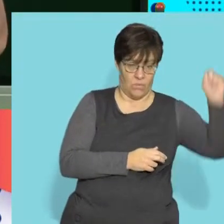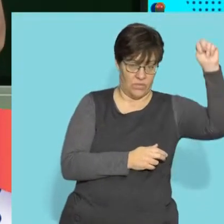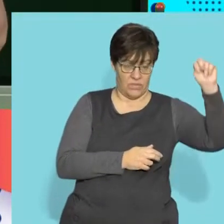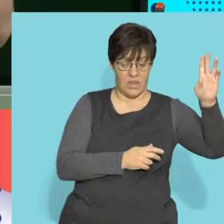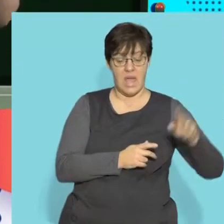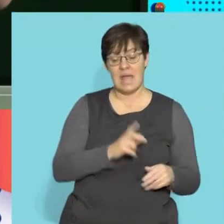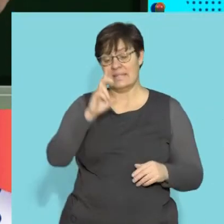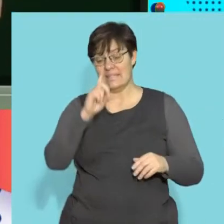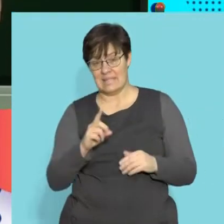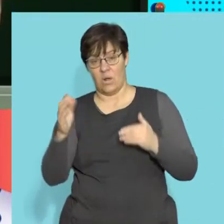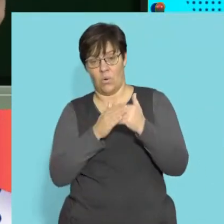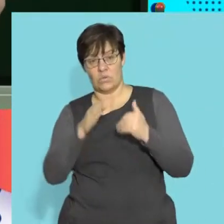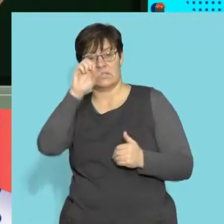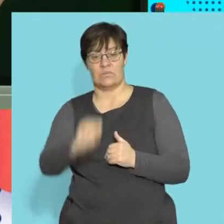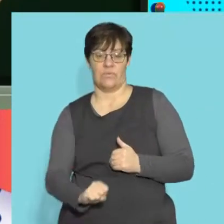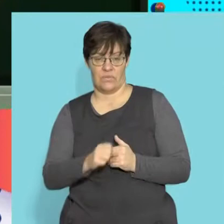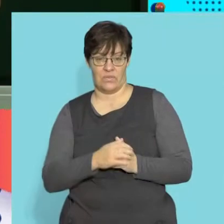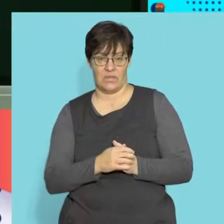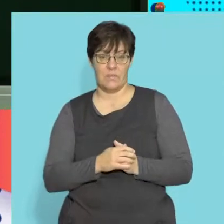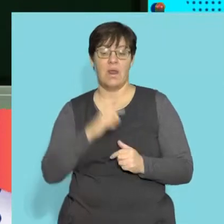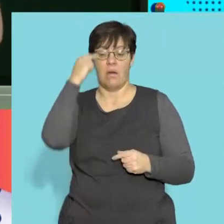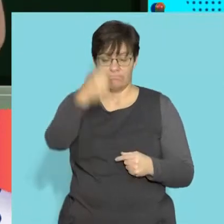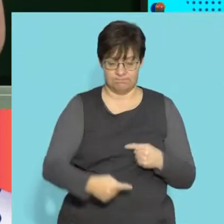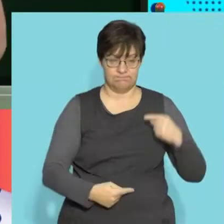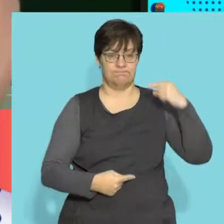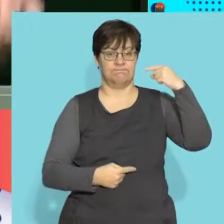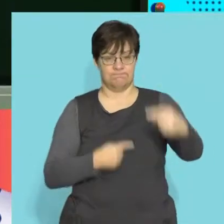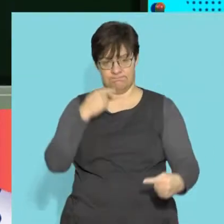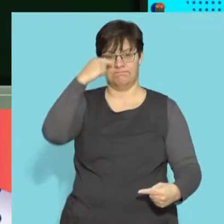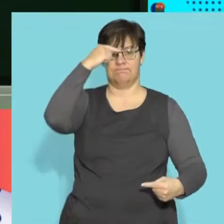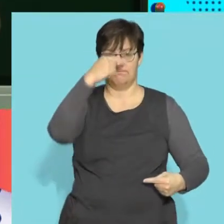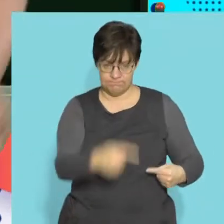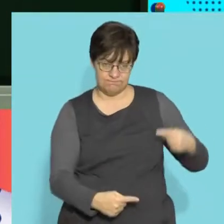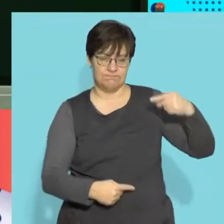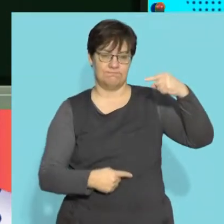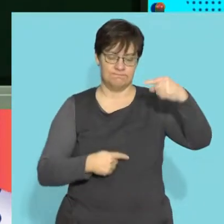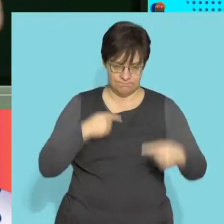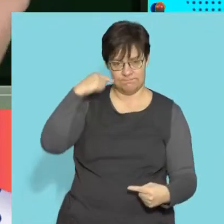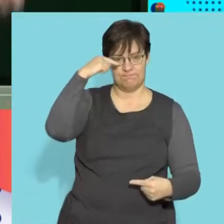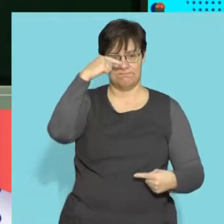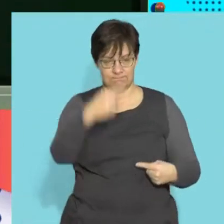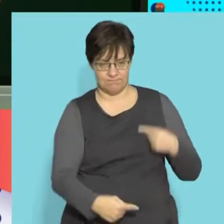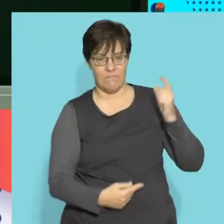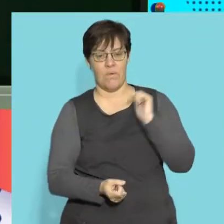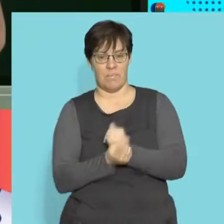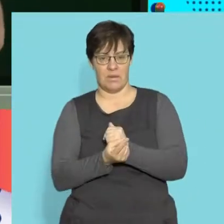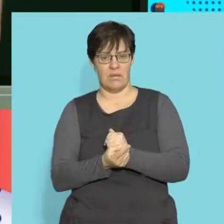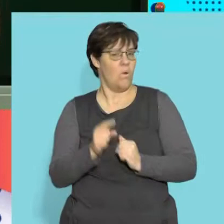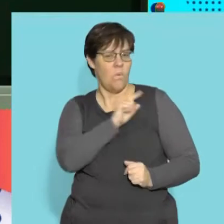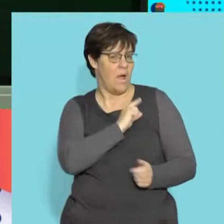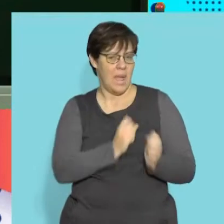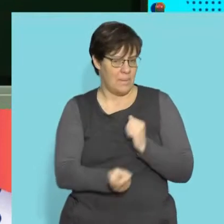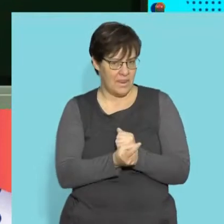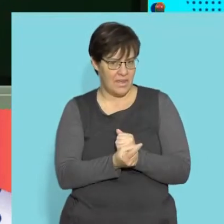Pole, and part D is closest to the South Pole. And that process cycles all the way around. And